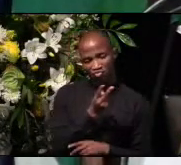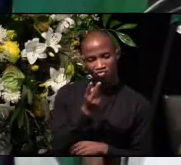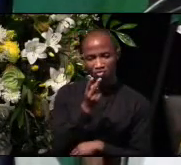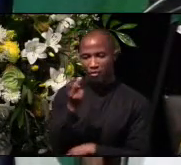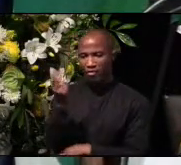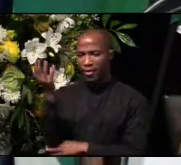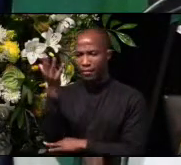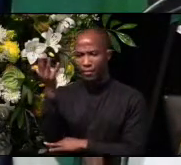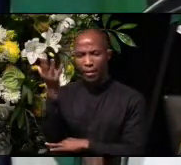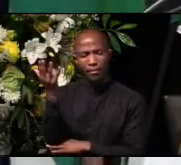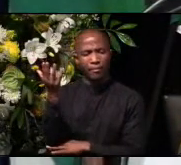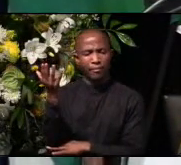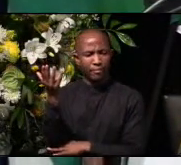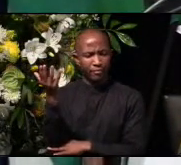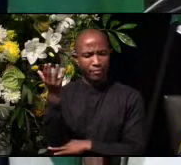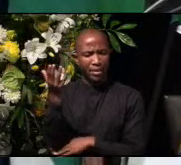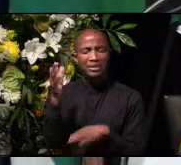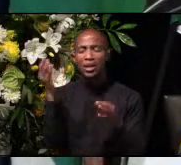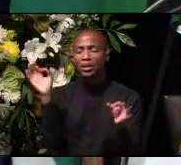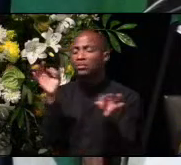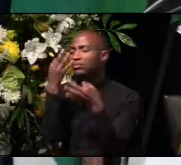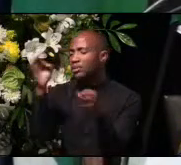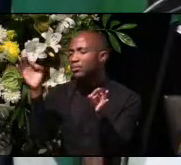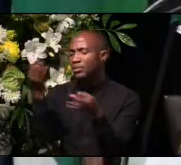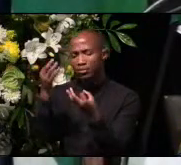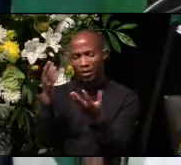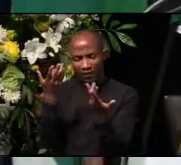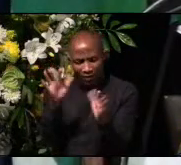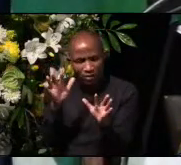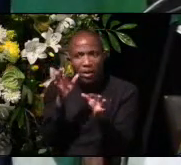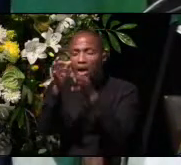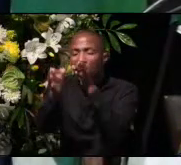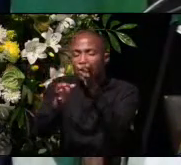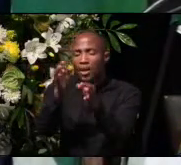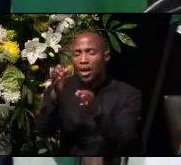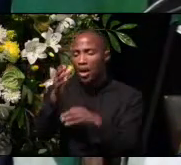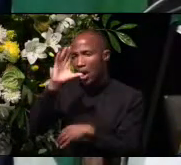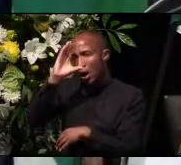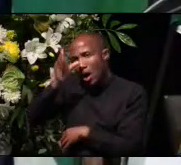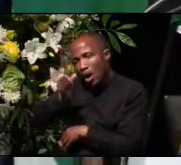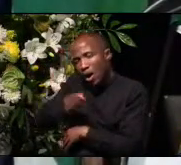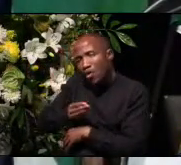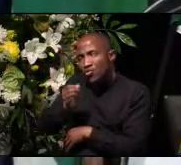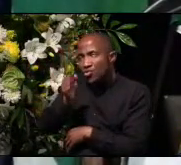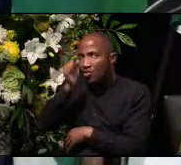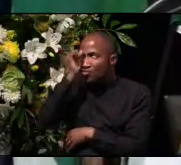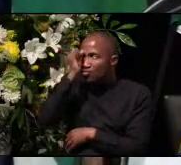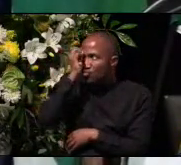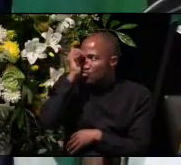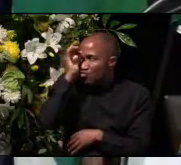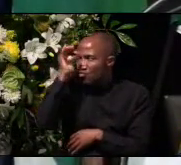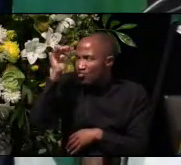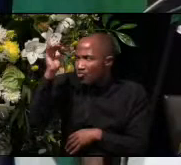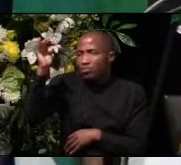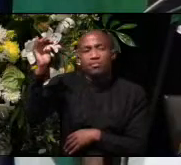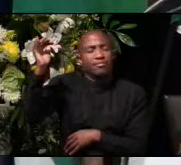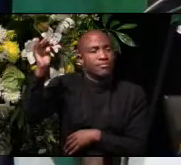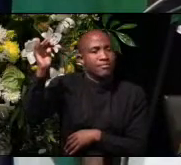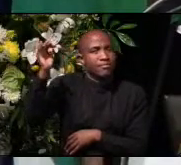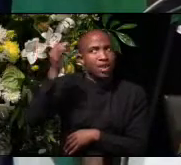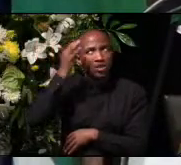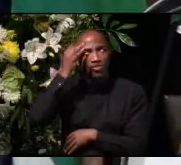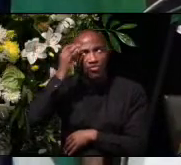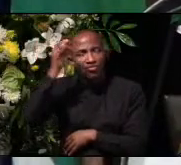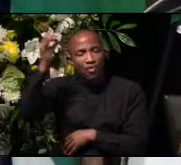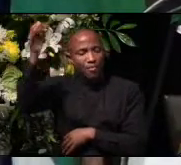Melody of Vicki Samson on the African Dream and I believe we need to sorry the